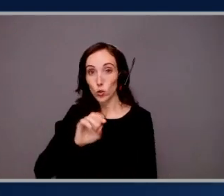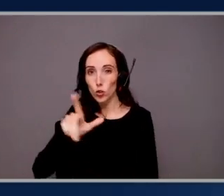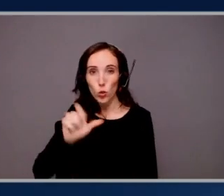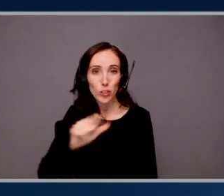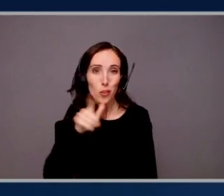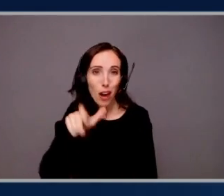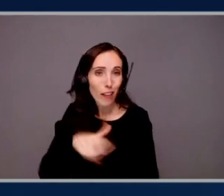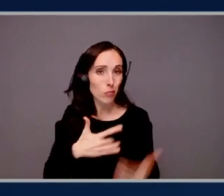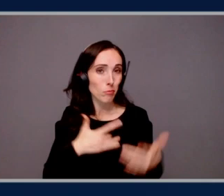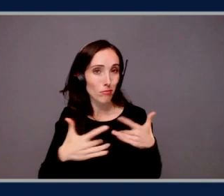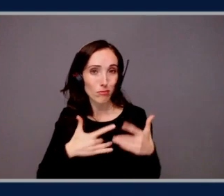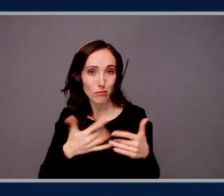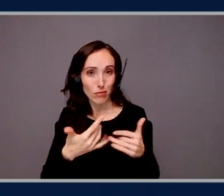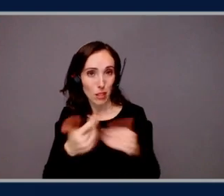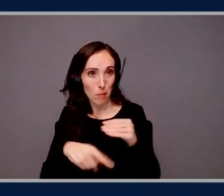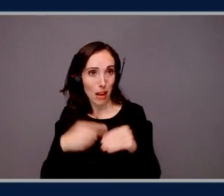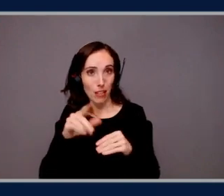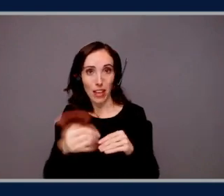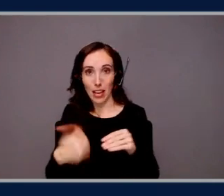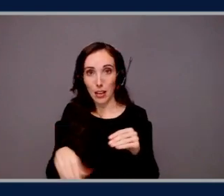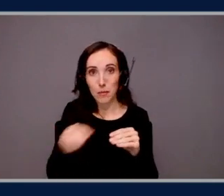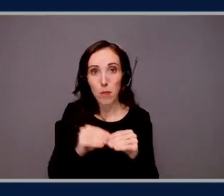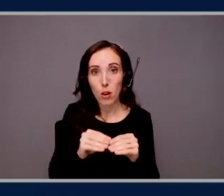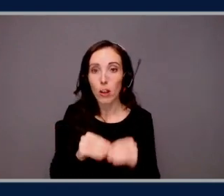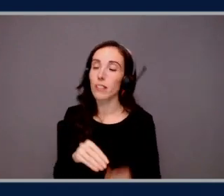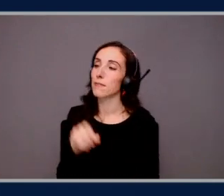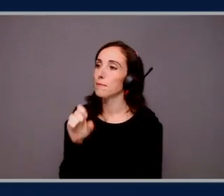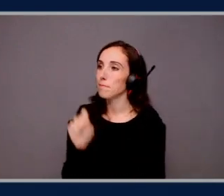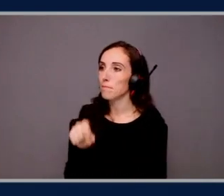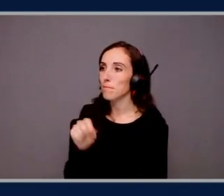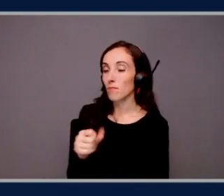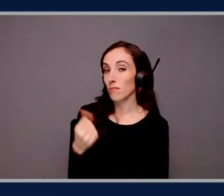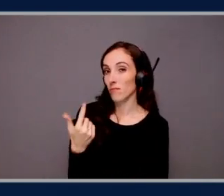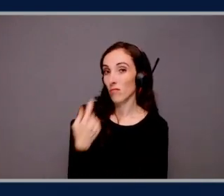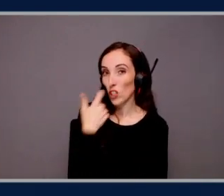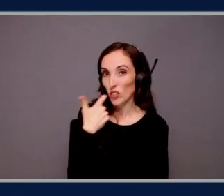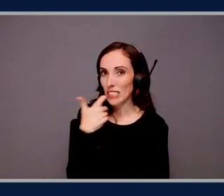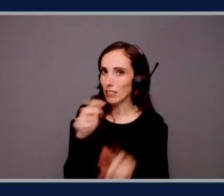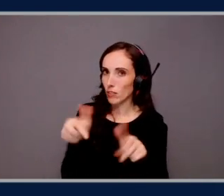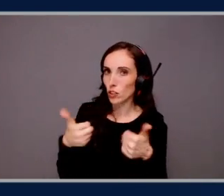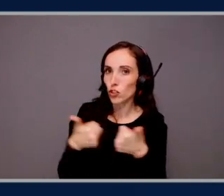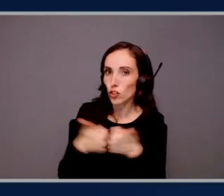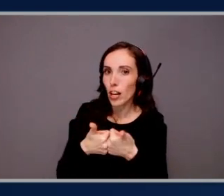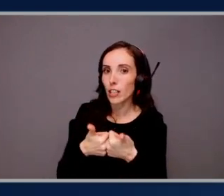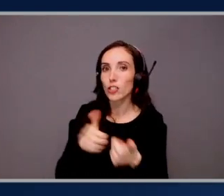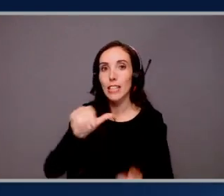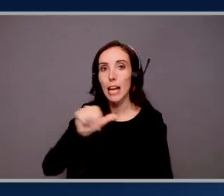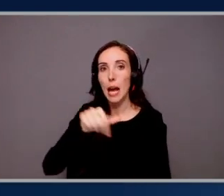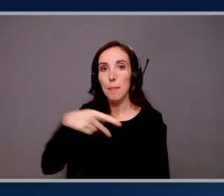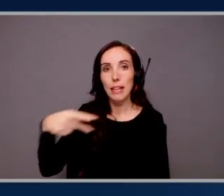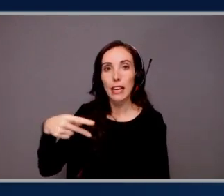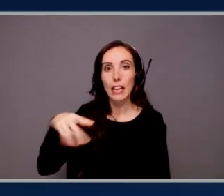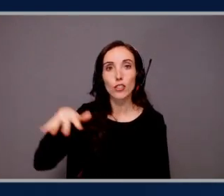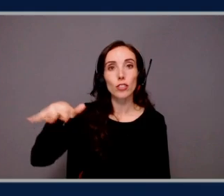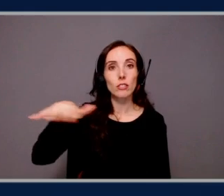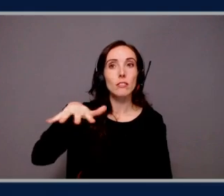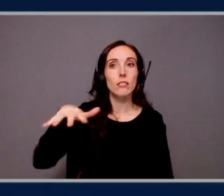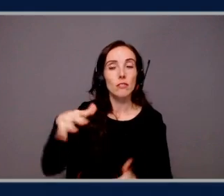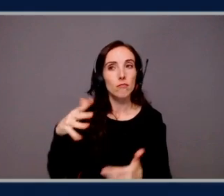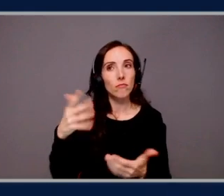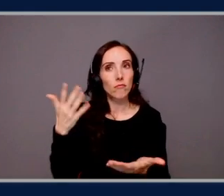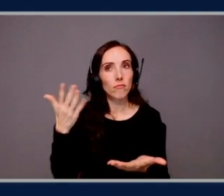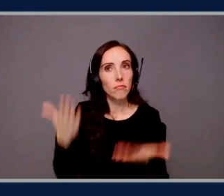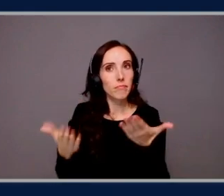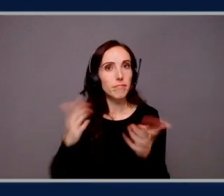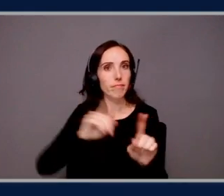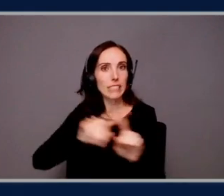And one of the bigger challenges recently is because when you're dealing with applications that are outside, oftentimes things are different. Every company has their